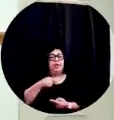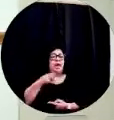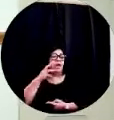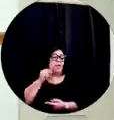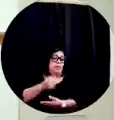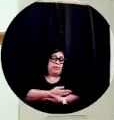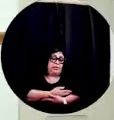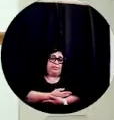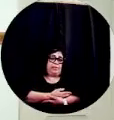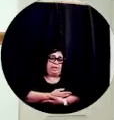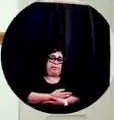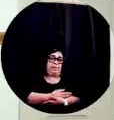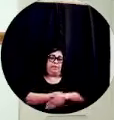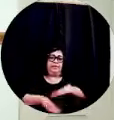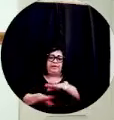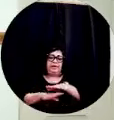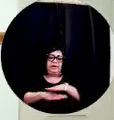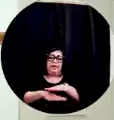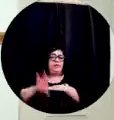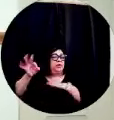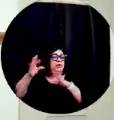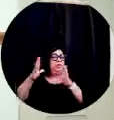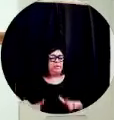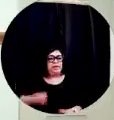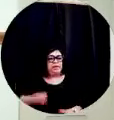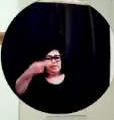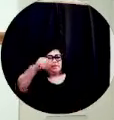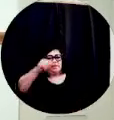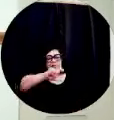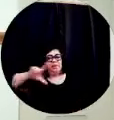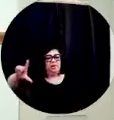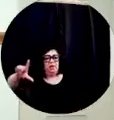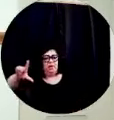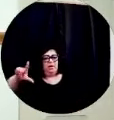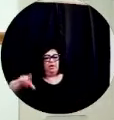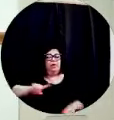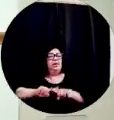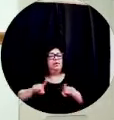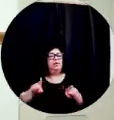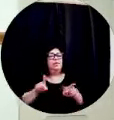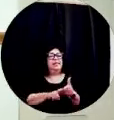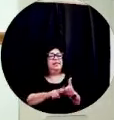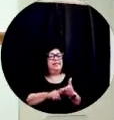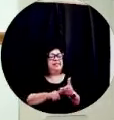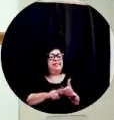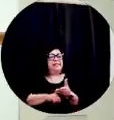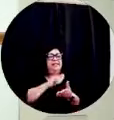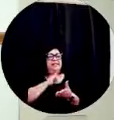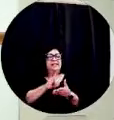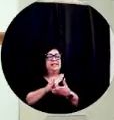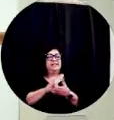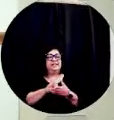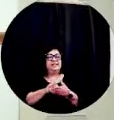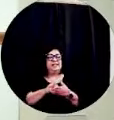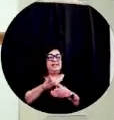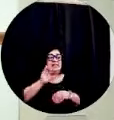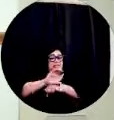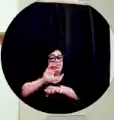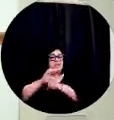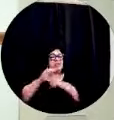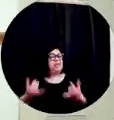leadership of Pastor Hall. But this right here is amazing.